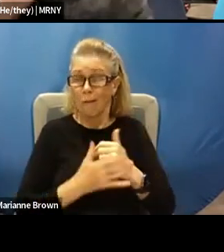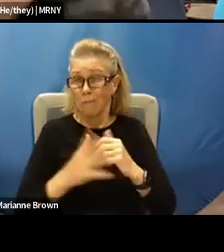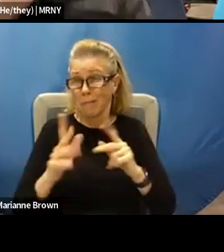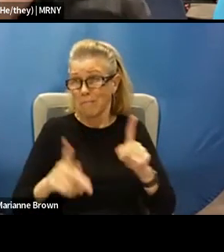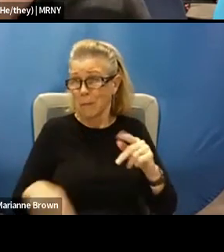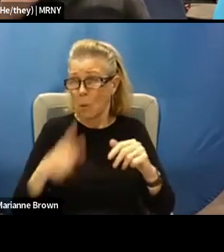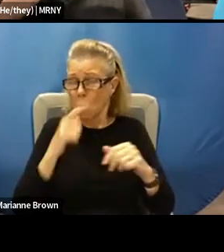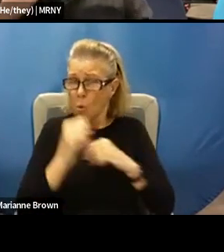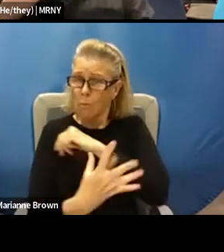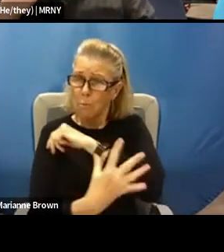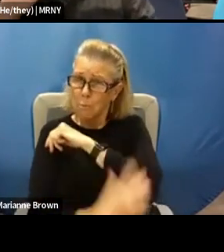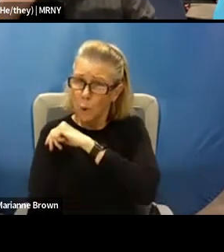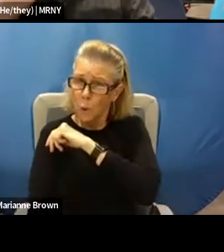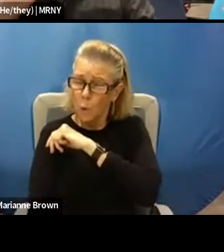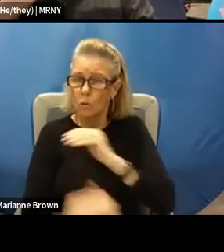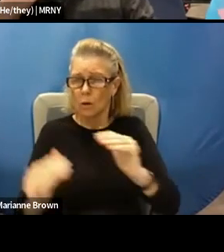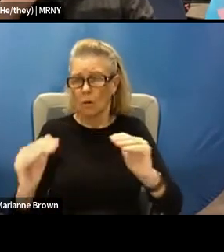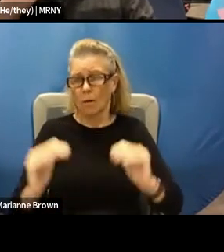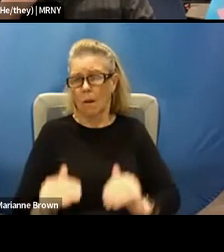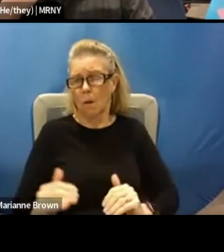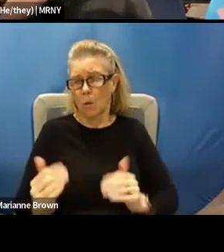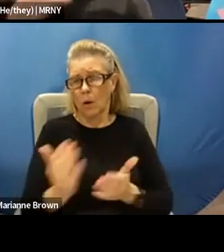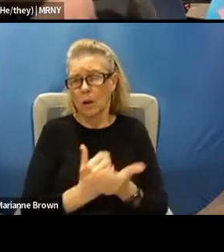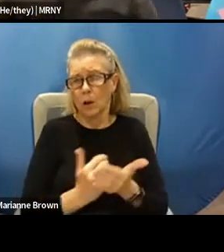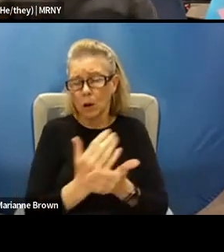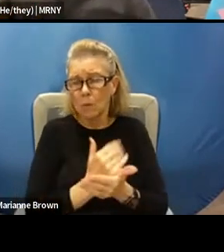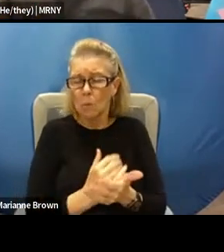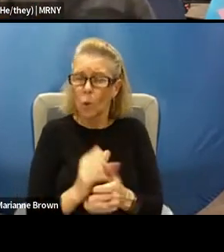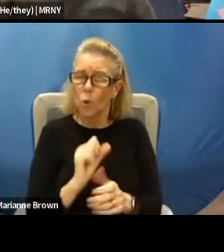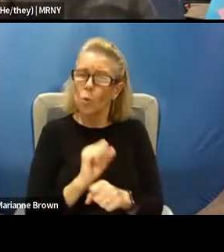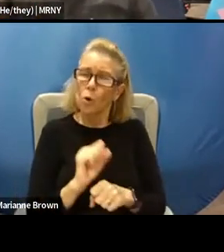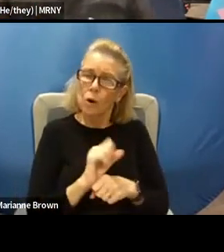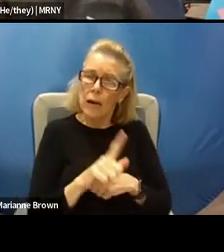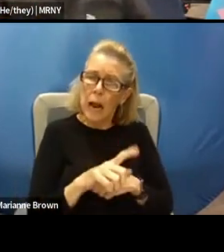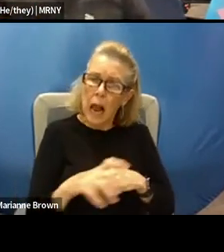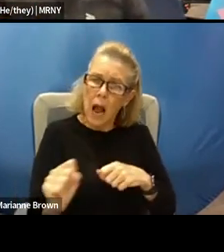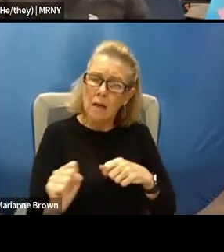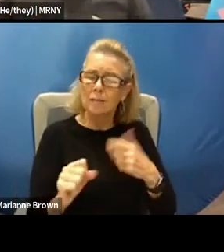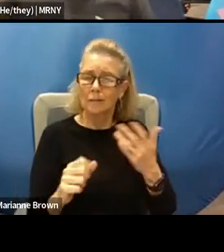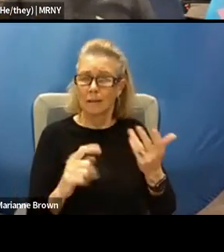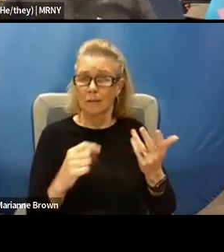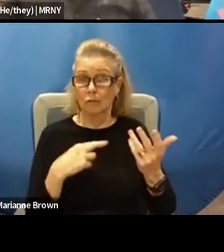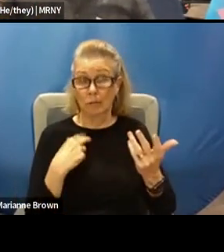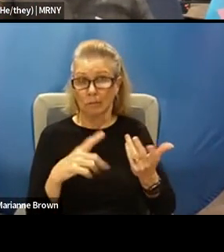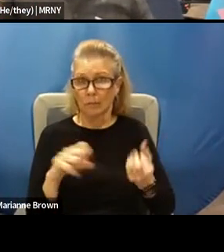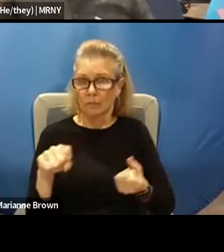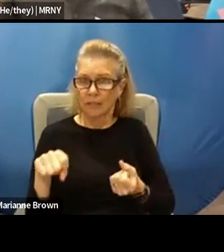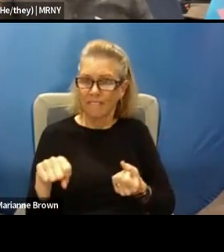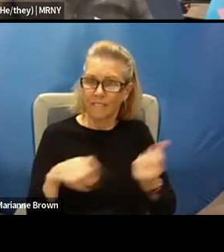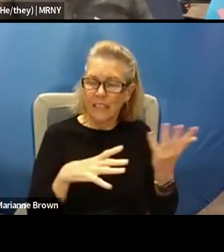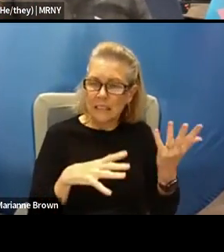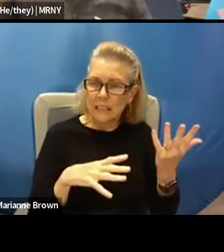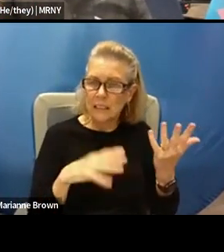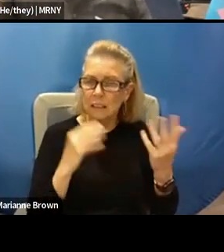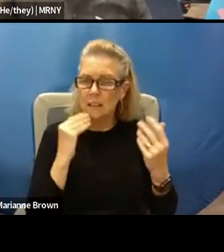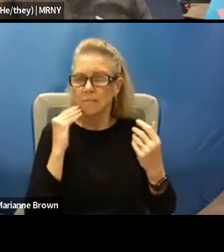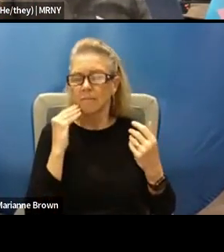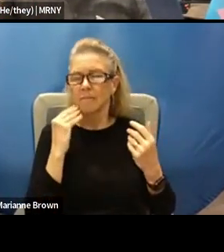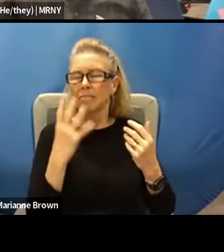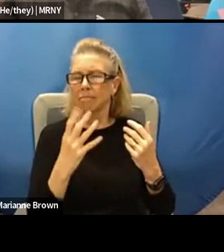poor, who are lower income, who are working class, who are at risk of being evicted, who are